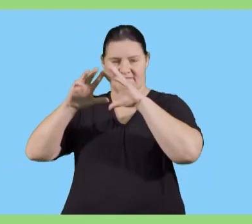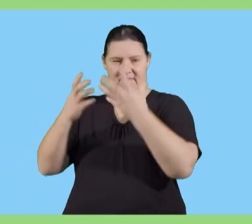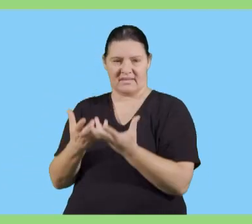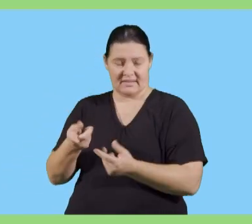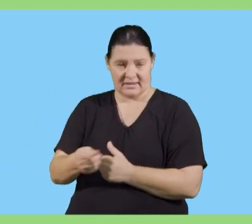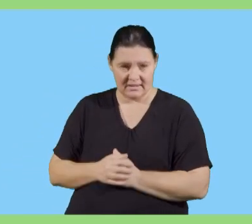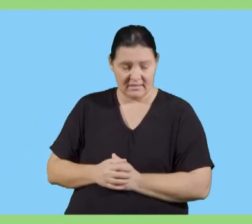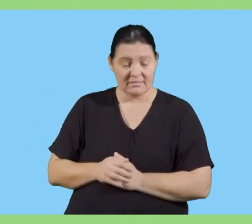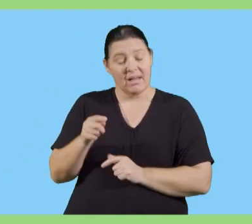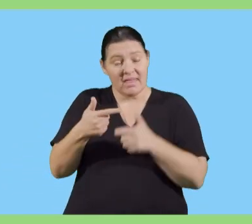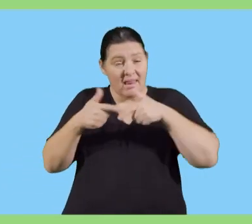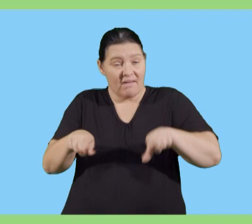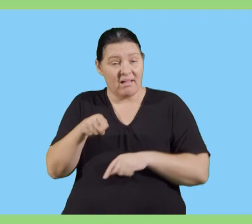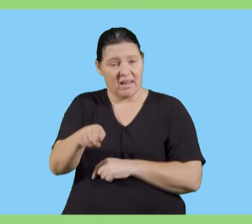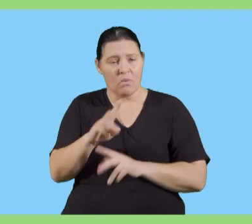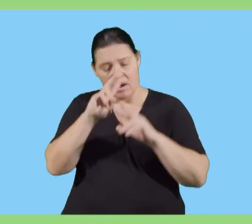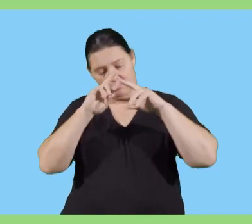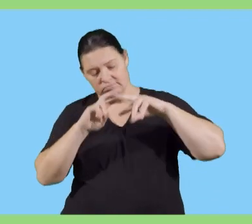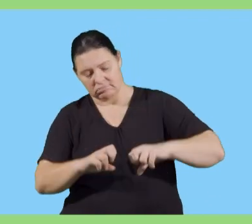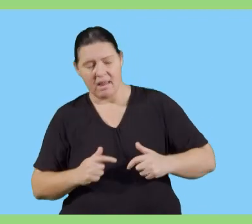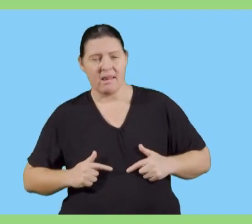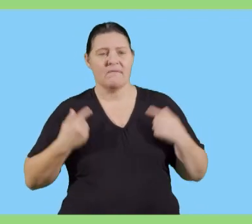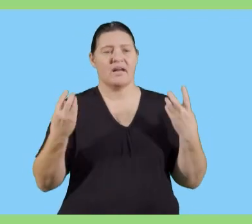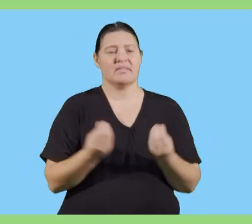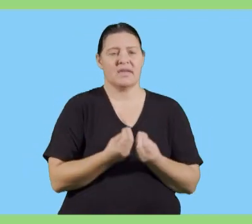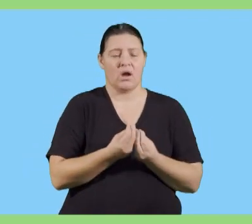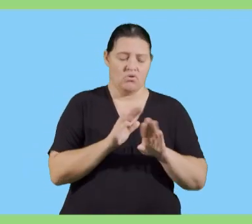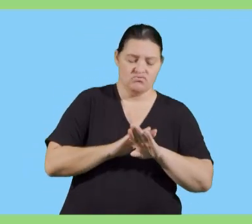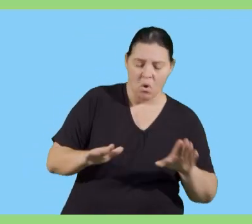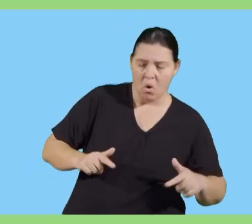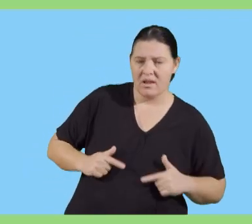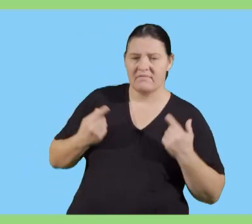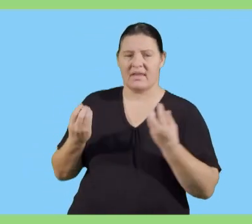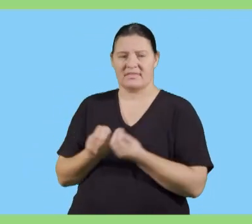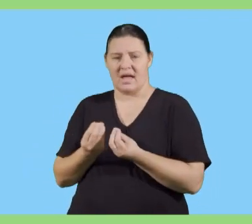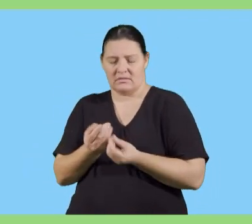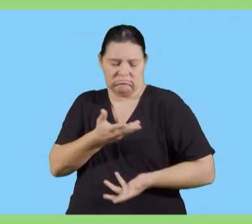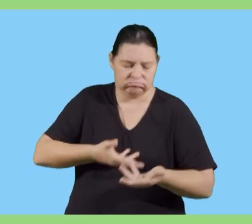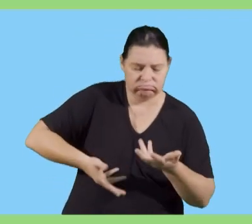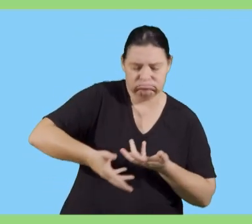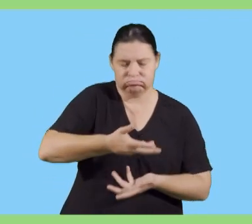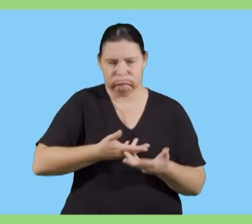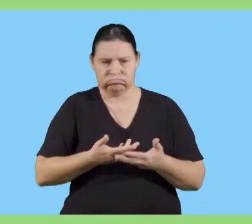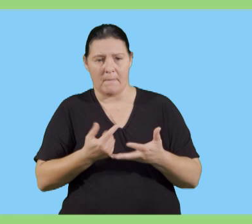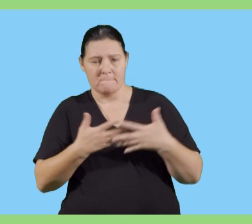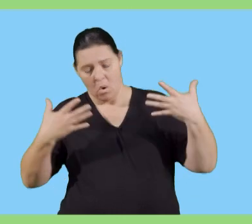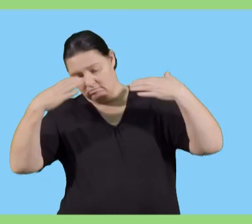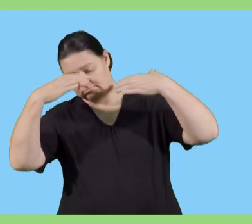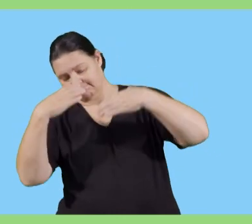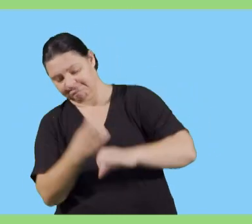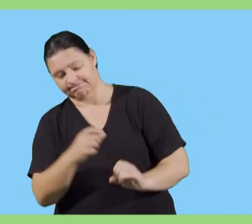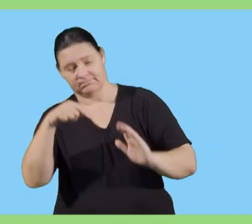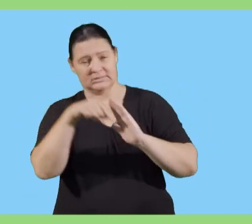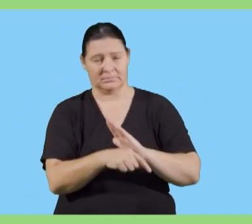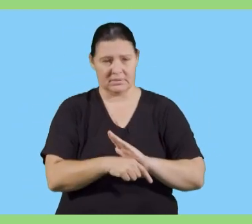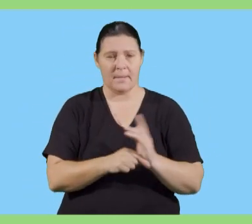on a much greater scale, which is the whole of the earth. So this includes climate changes. We also look